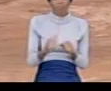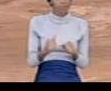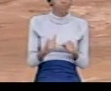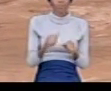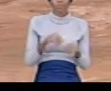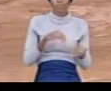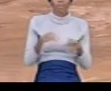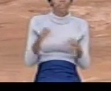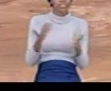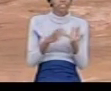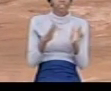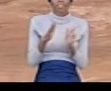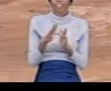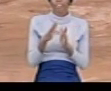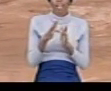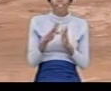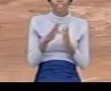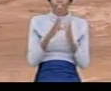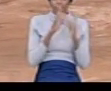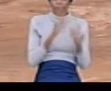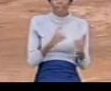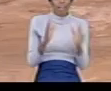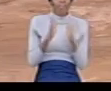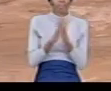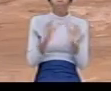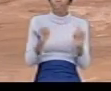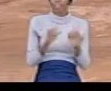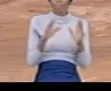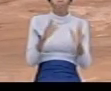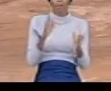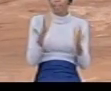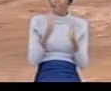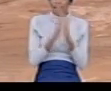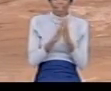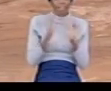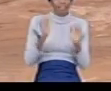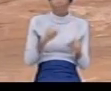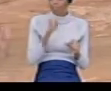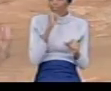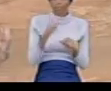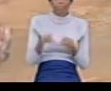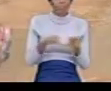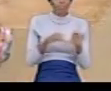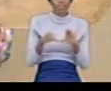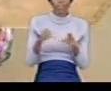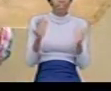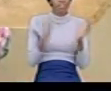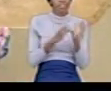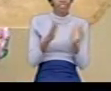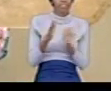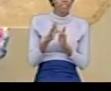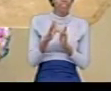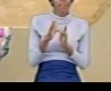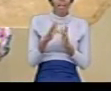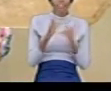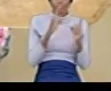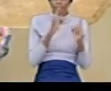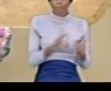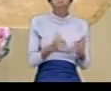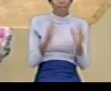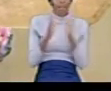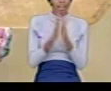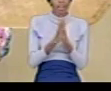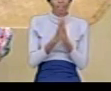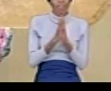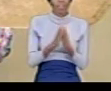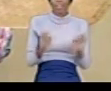do. Jesus answer prayer, nothing prayer cannot do. Jesus answer